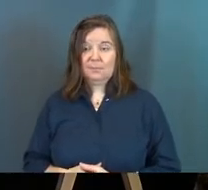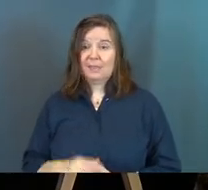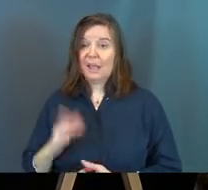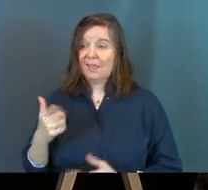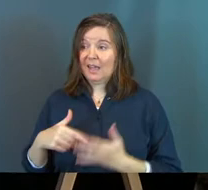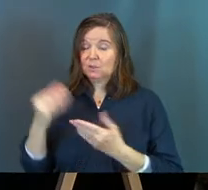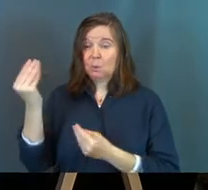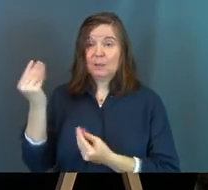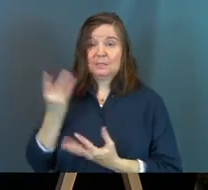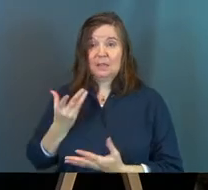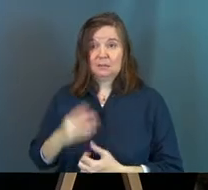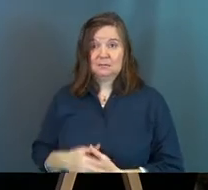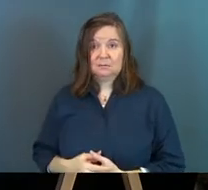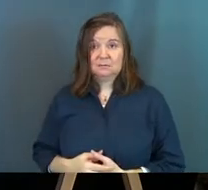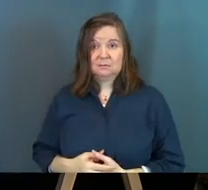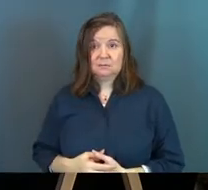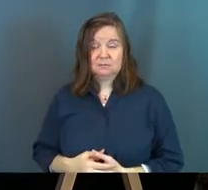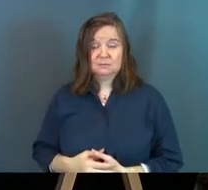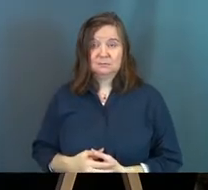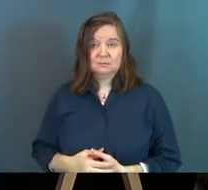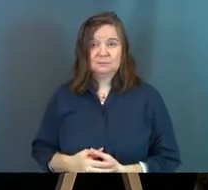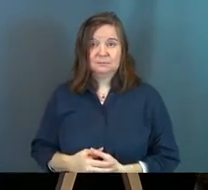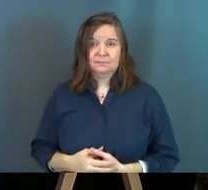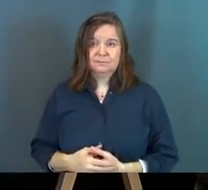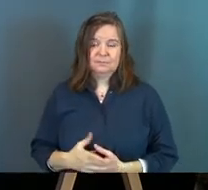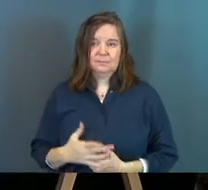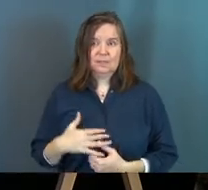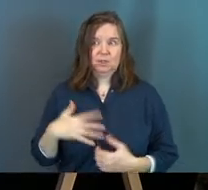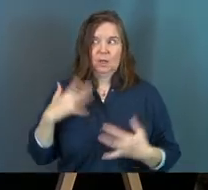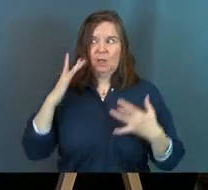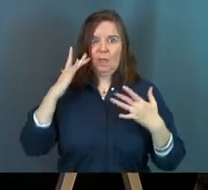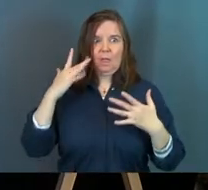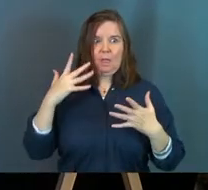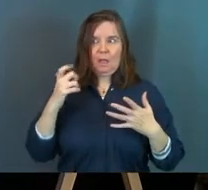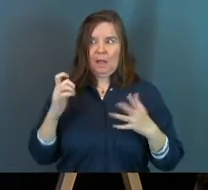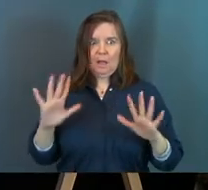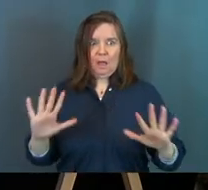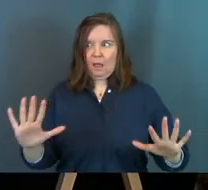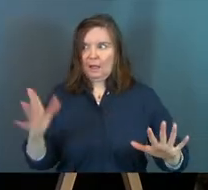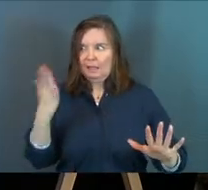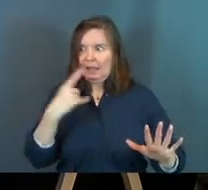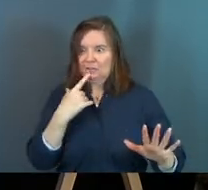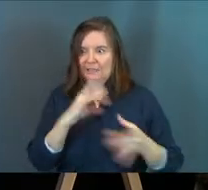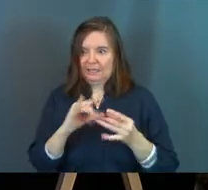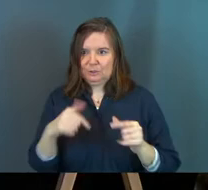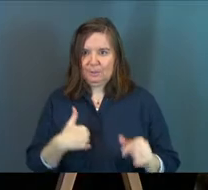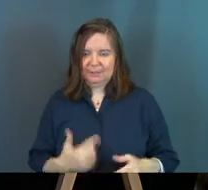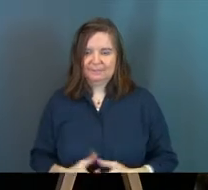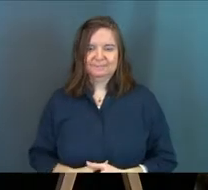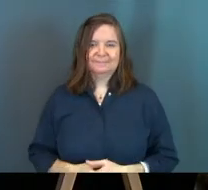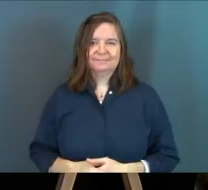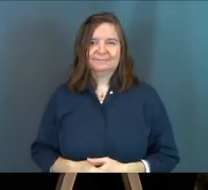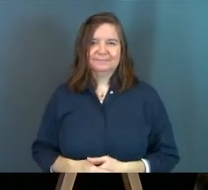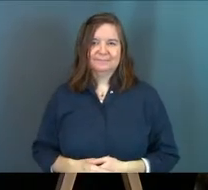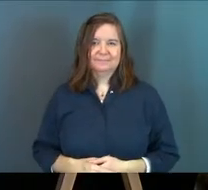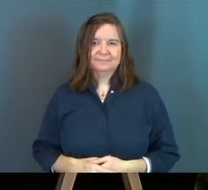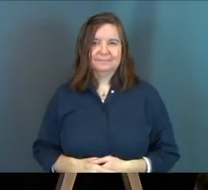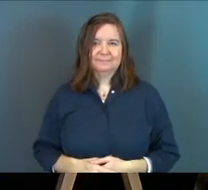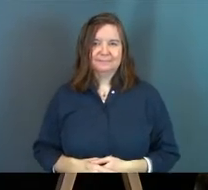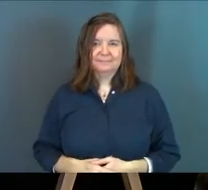And that's what he said. You know, and you're like freaking out. You're like, everybody, God just said this to me.